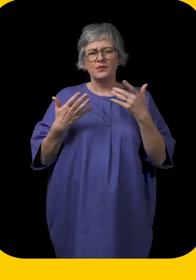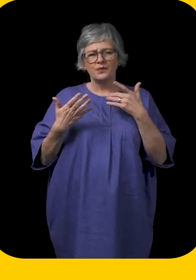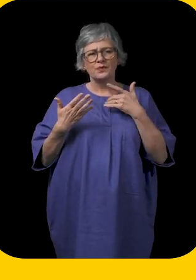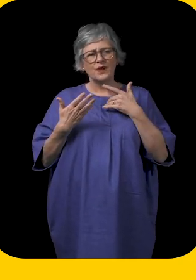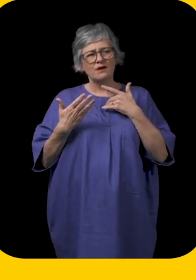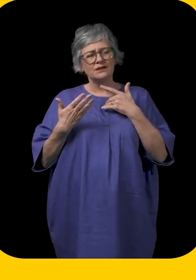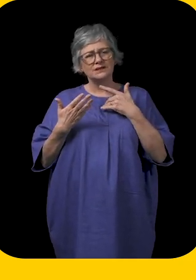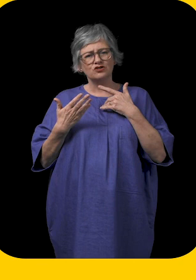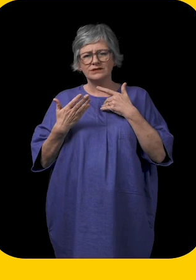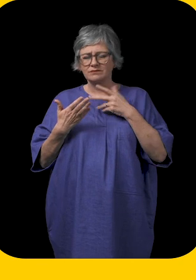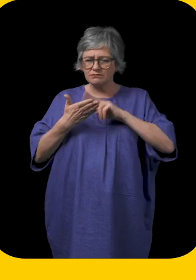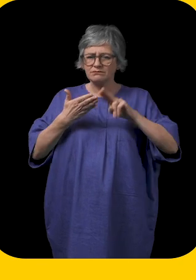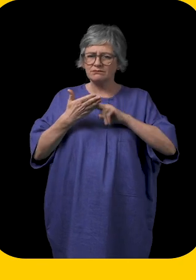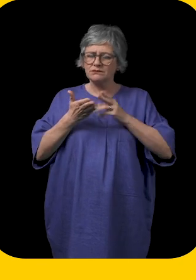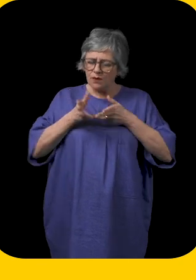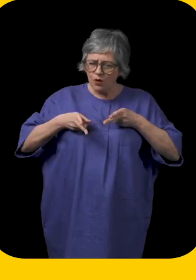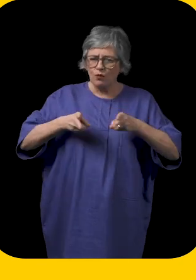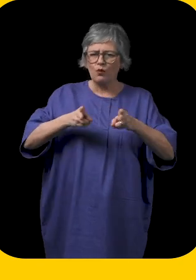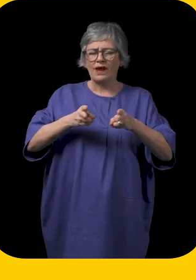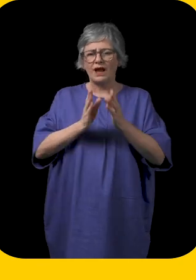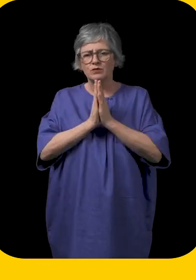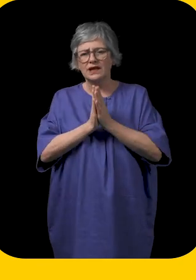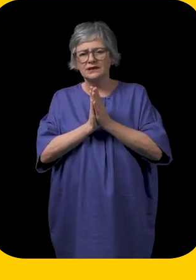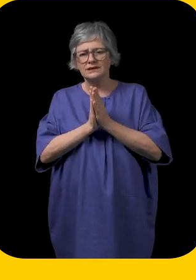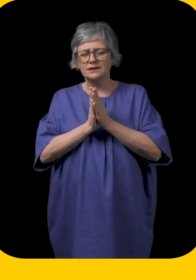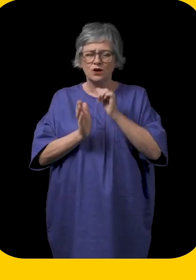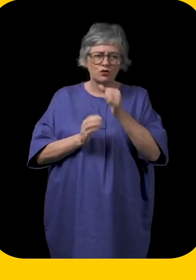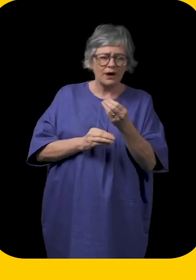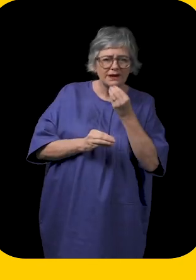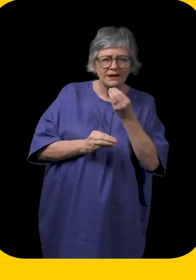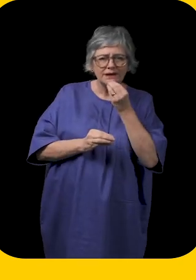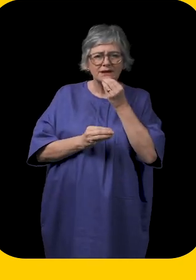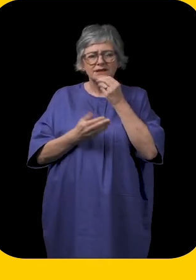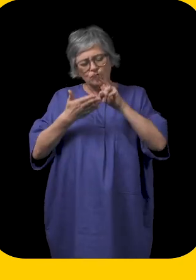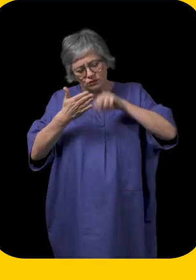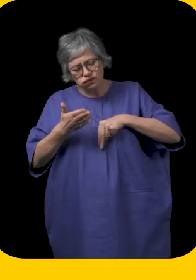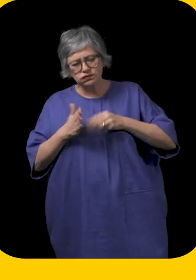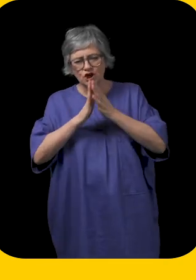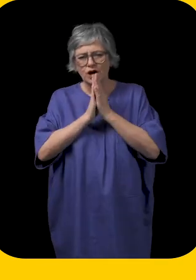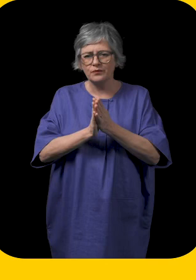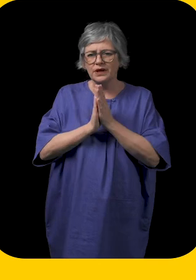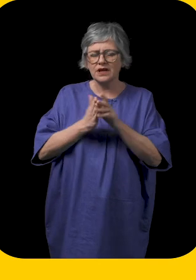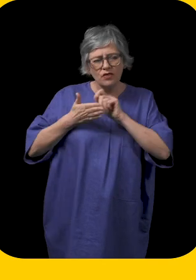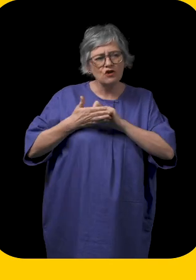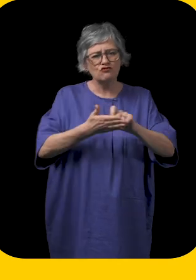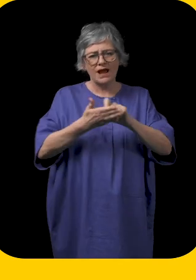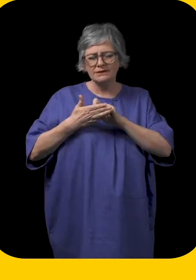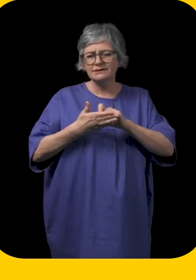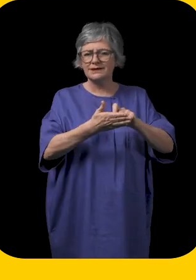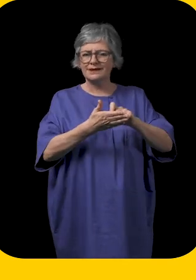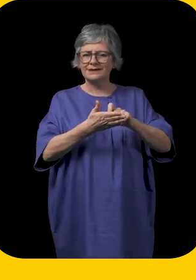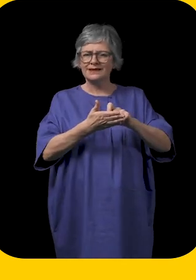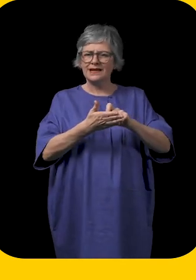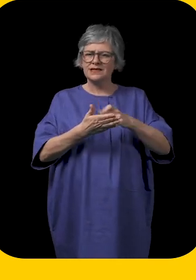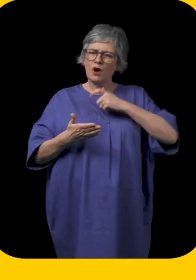the conventional way of praying, the conventional way of fasting, reading the Quran, and the writing is worldly.